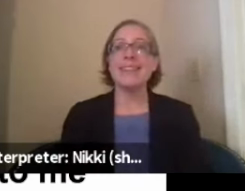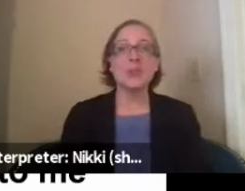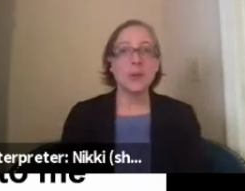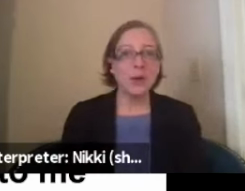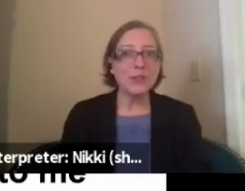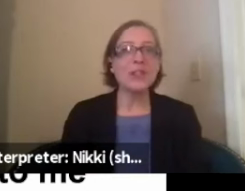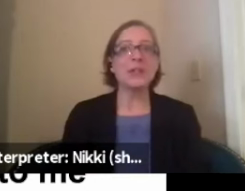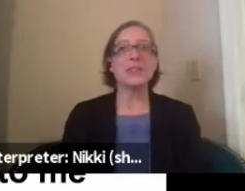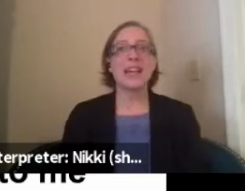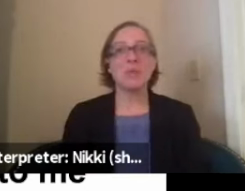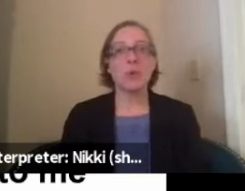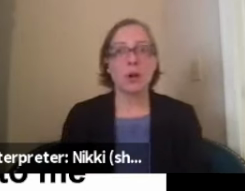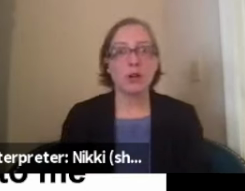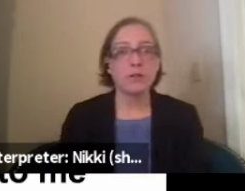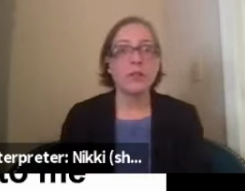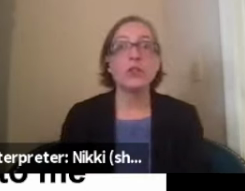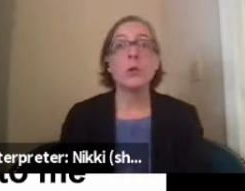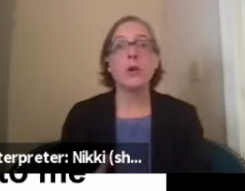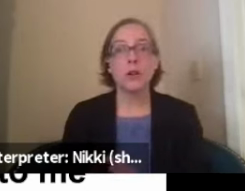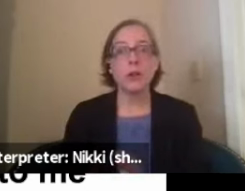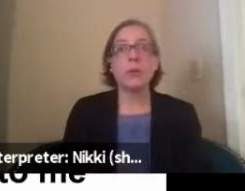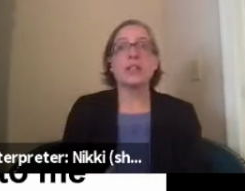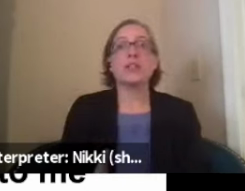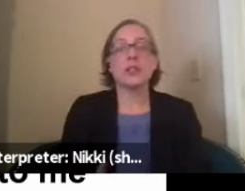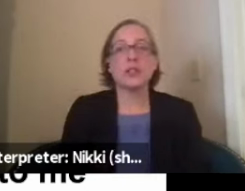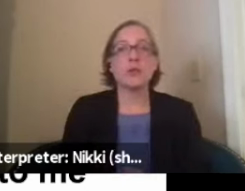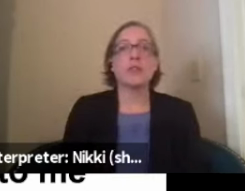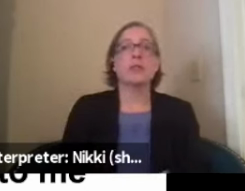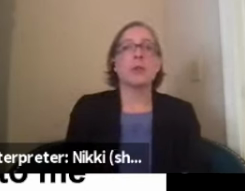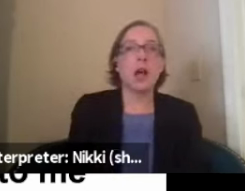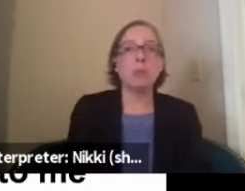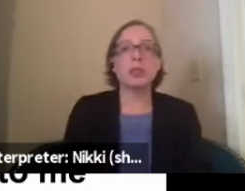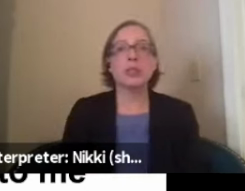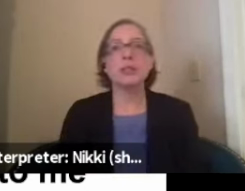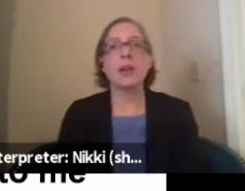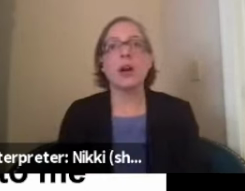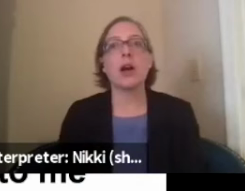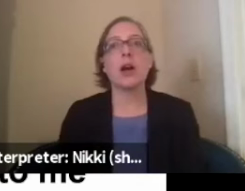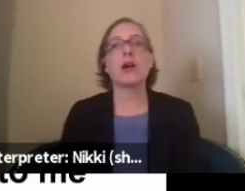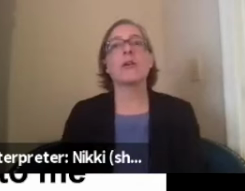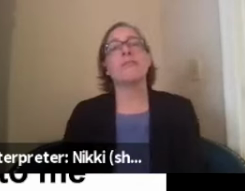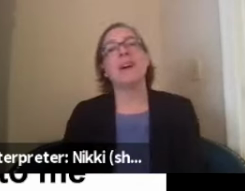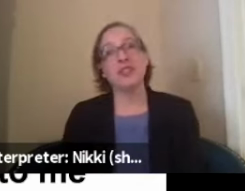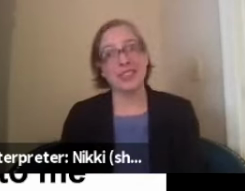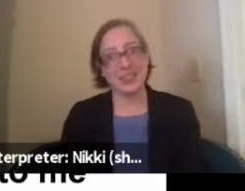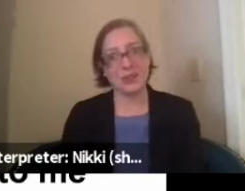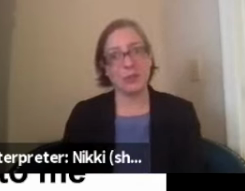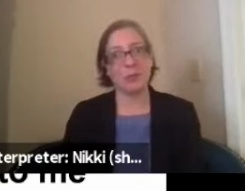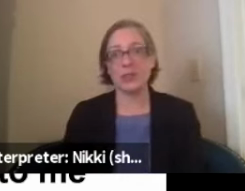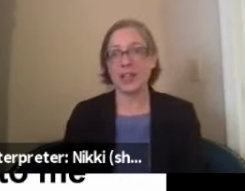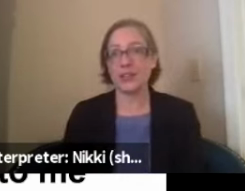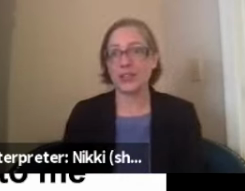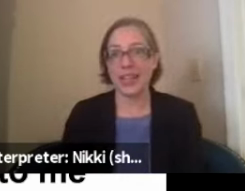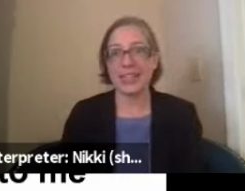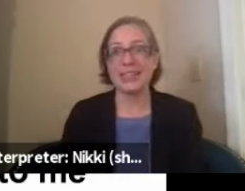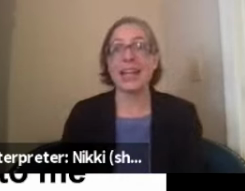Again, this quote shows that more visual pictures, more visual options are much easier for people